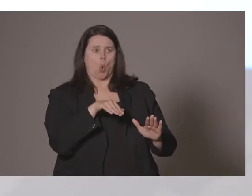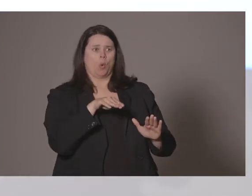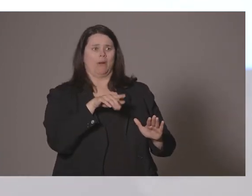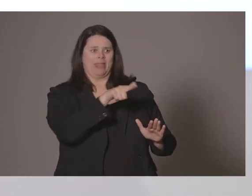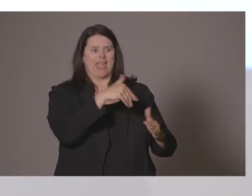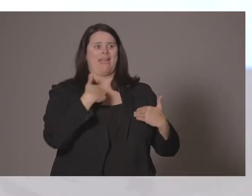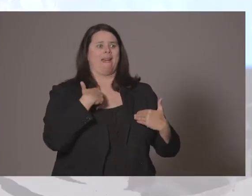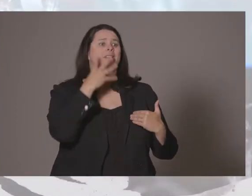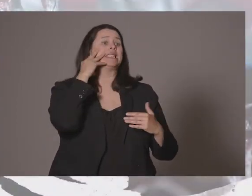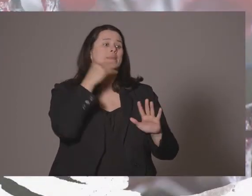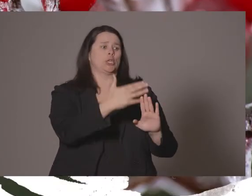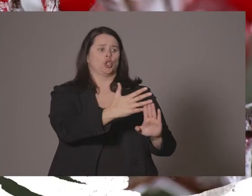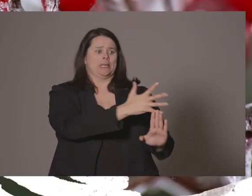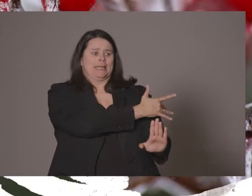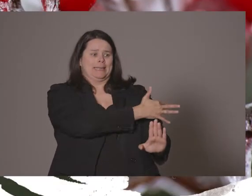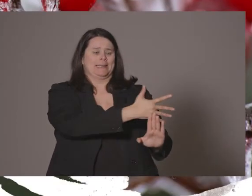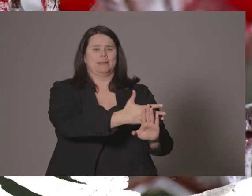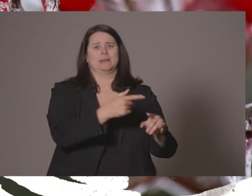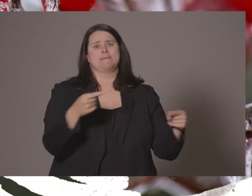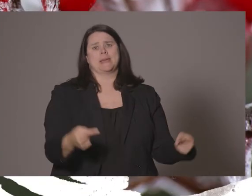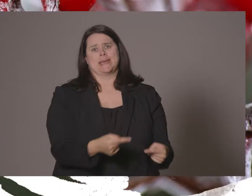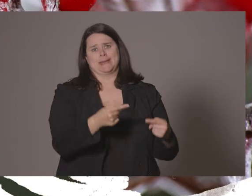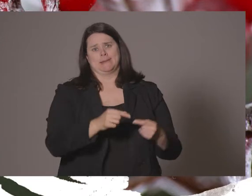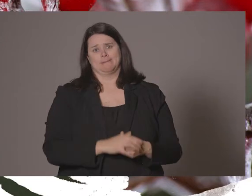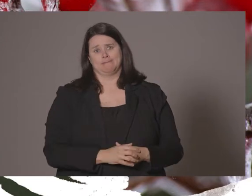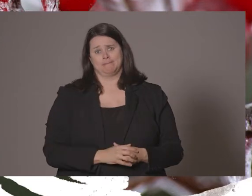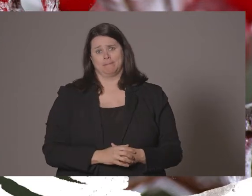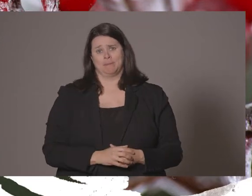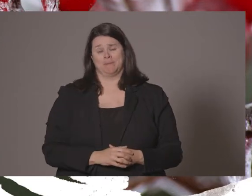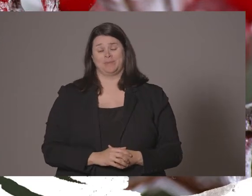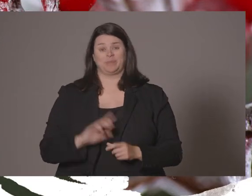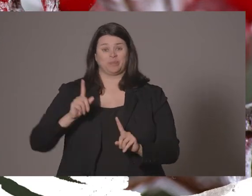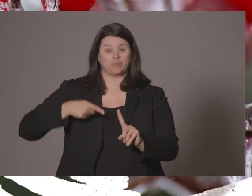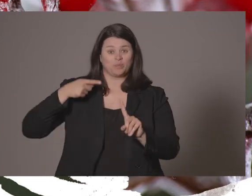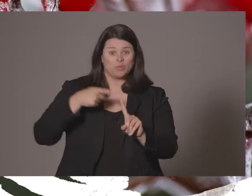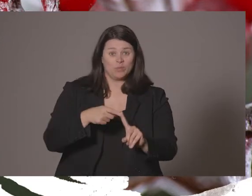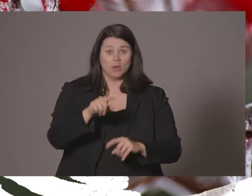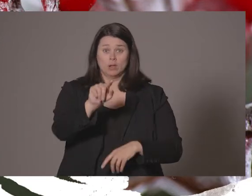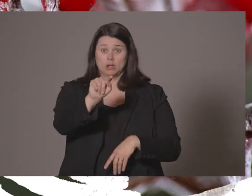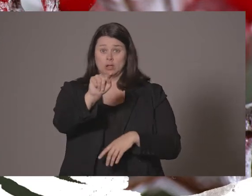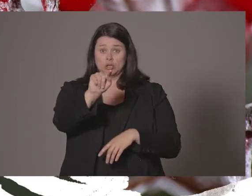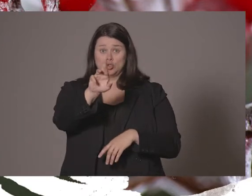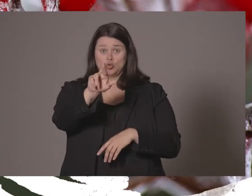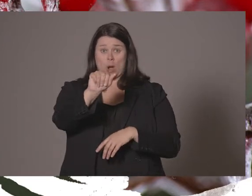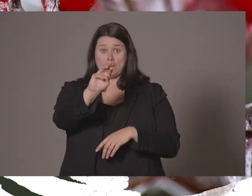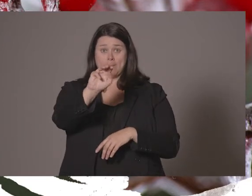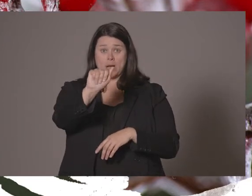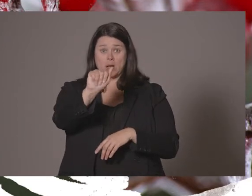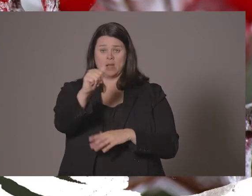people. Because when it comes down to it, trauma interrupts relationships.